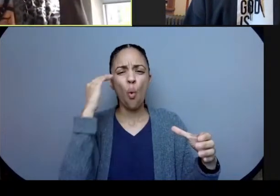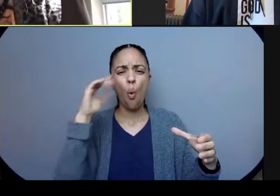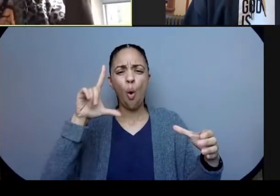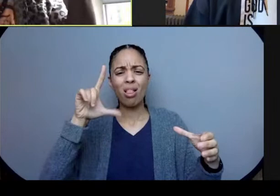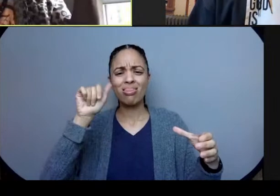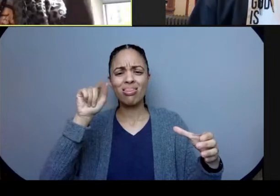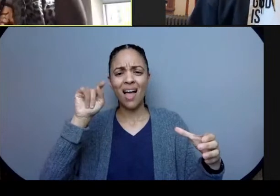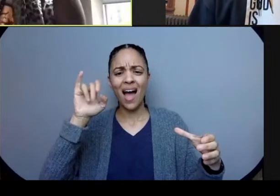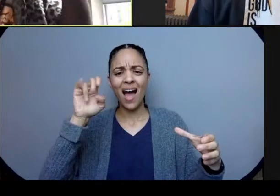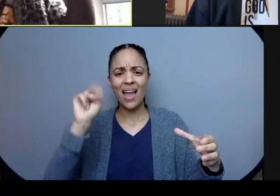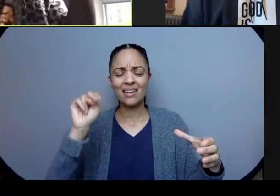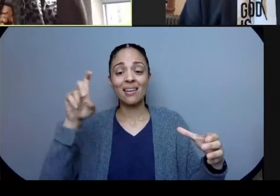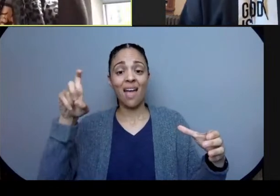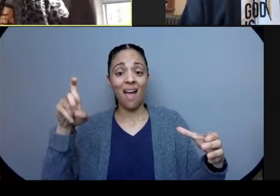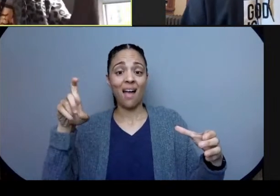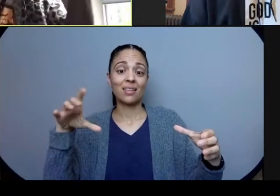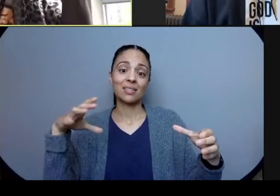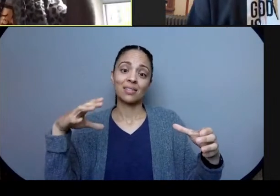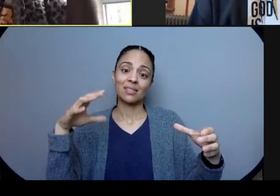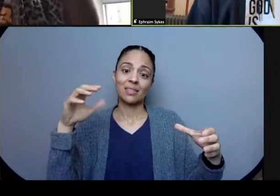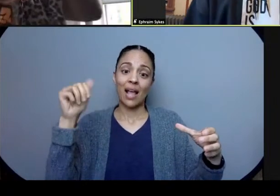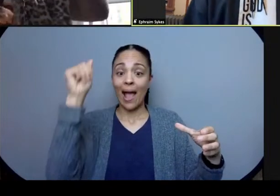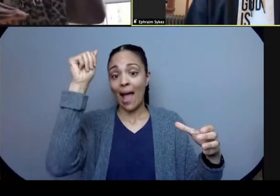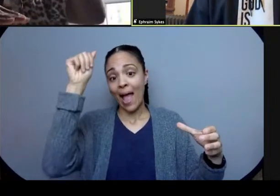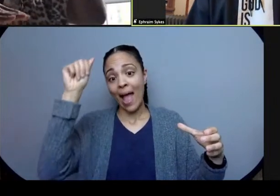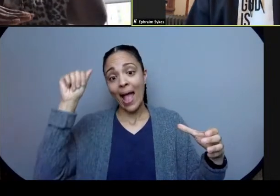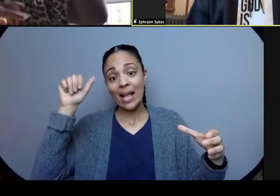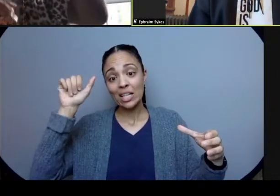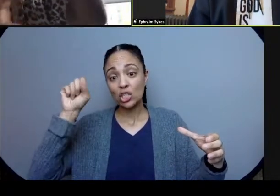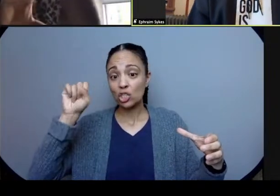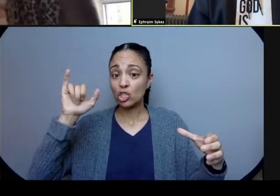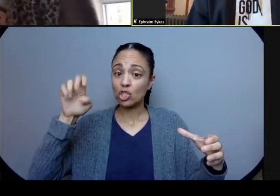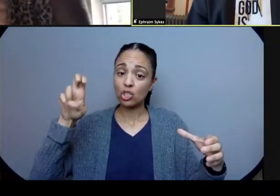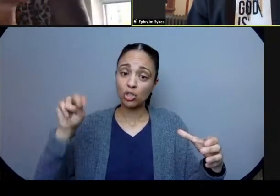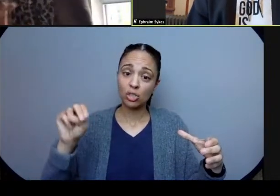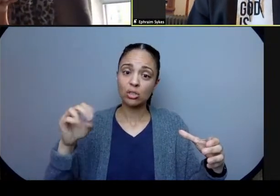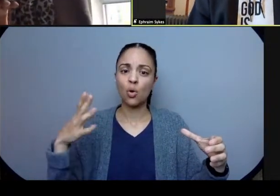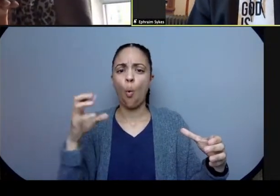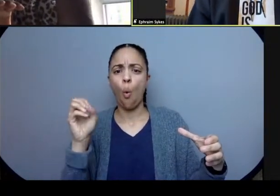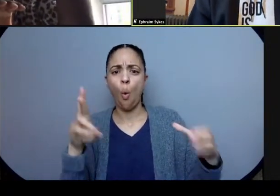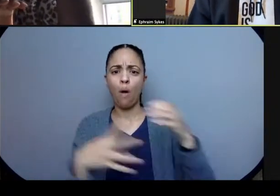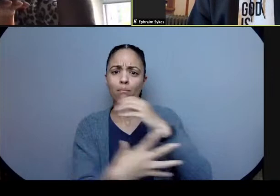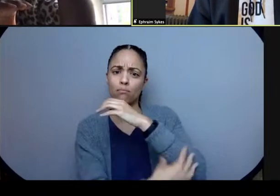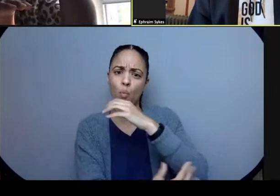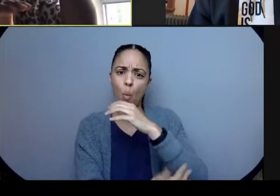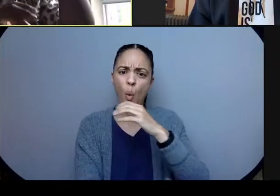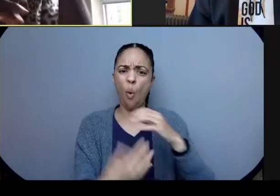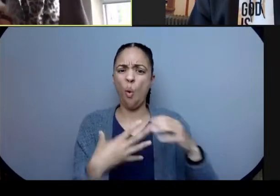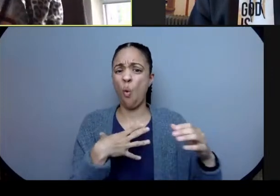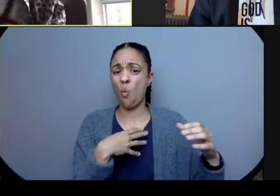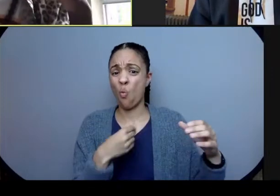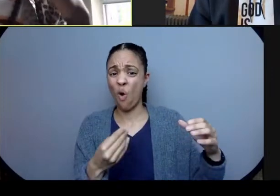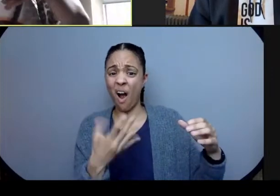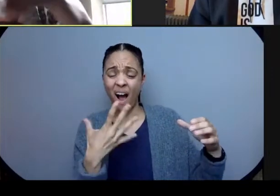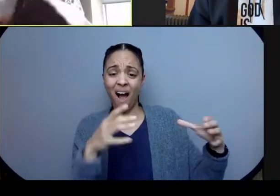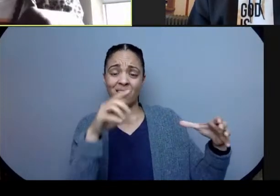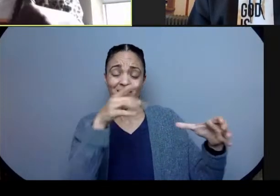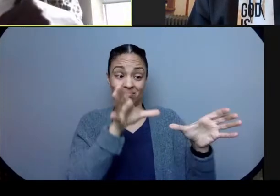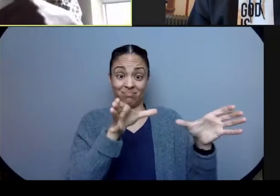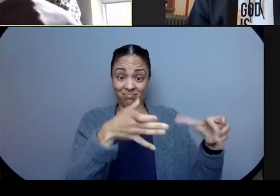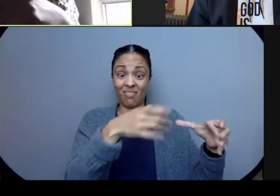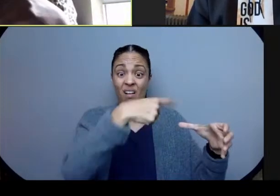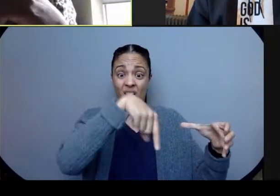and any like poor whites in that. But we were at the bottom. So we had the most to